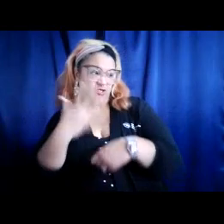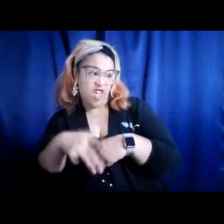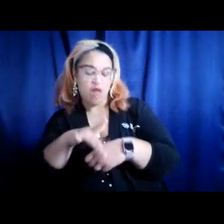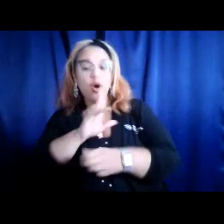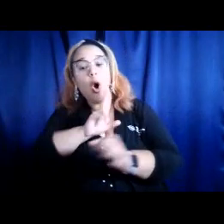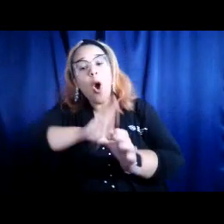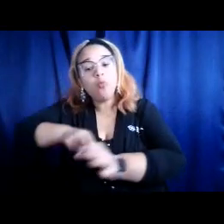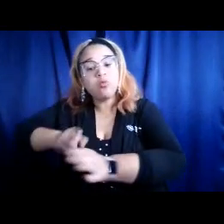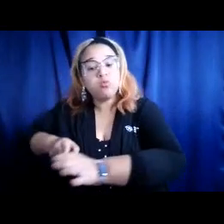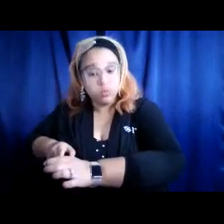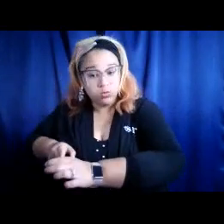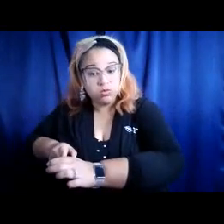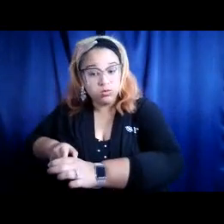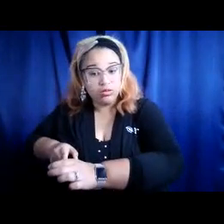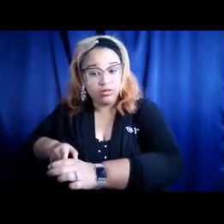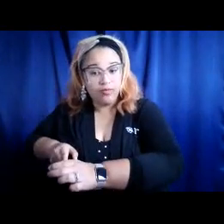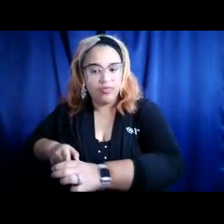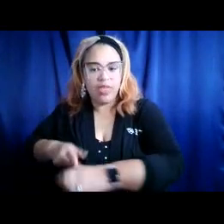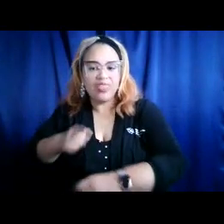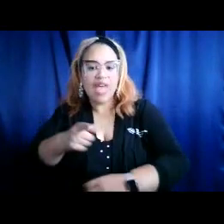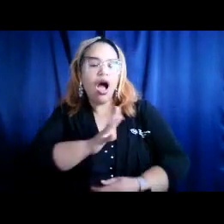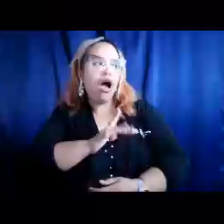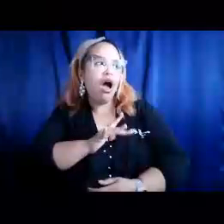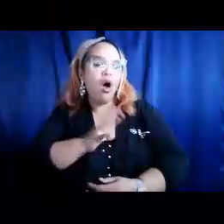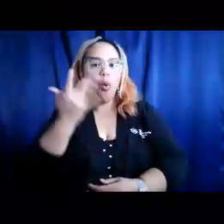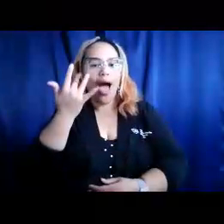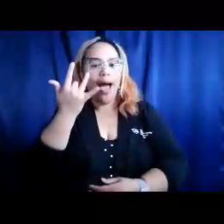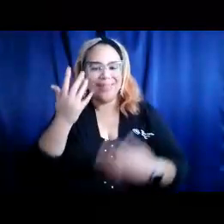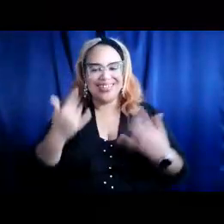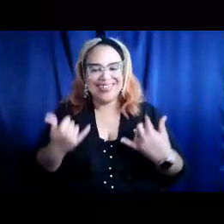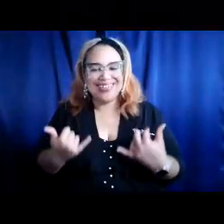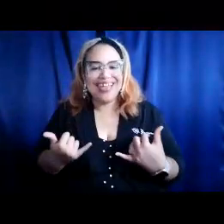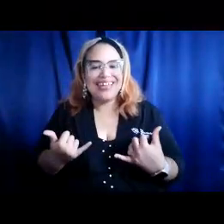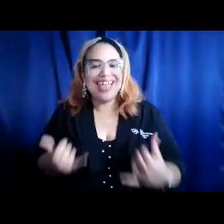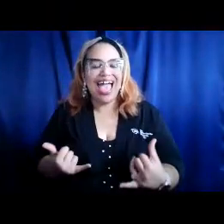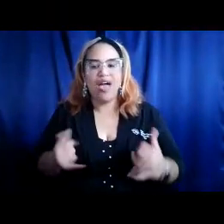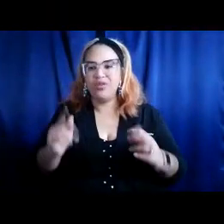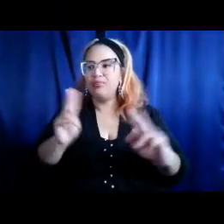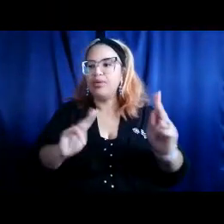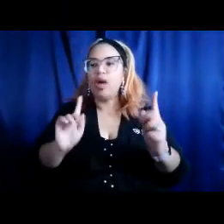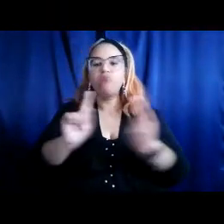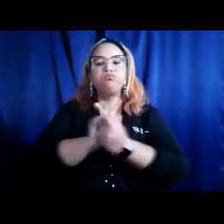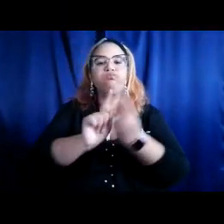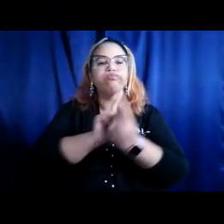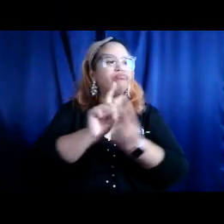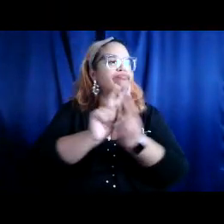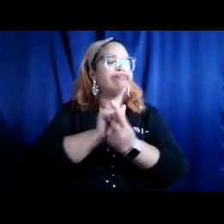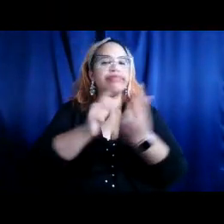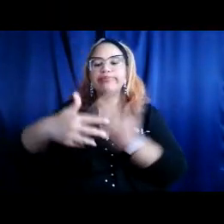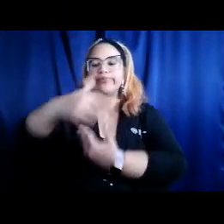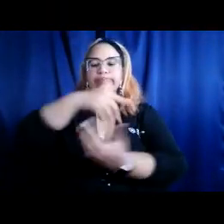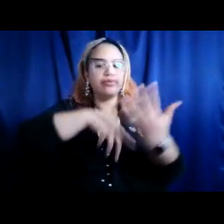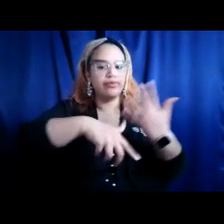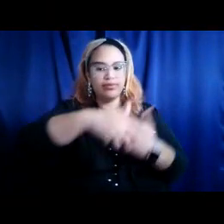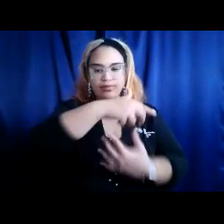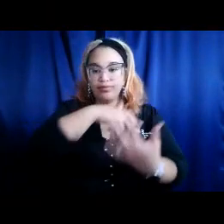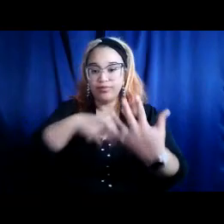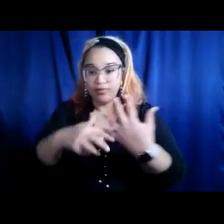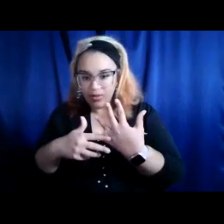about available resources, nominating employees for leadership programs, and recognizing participation as a